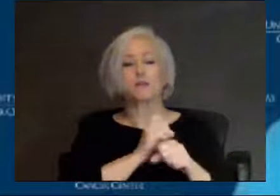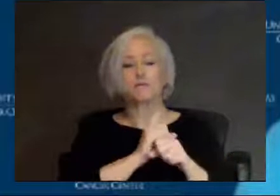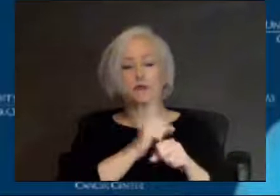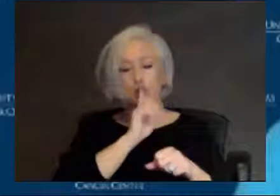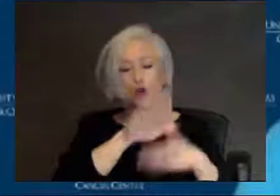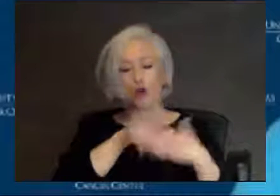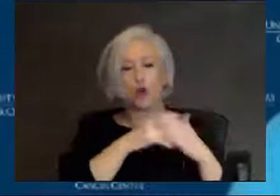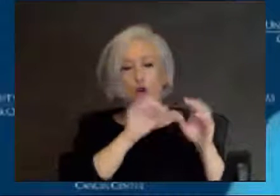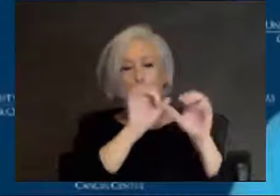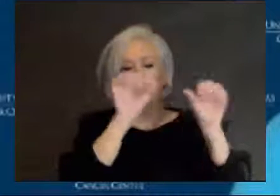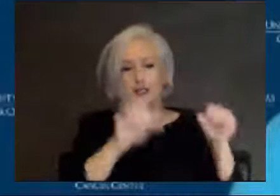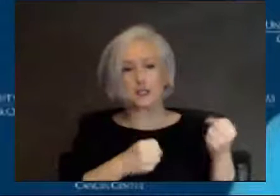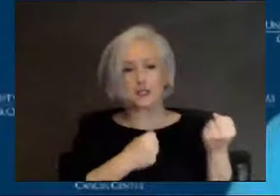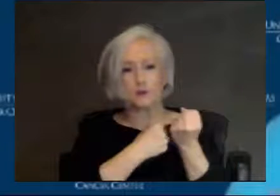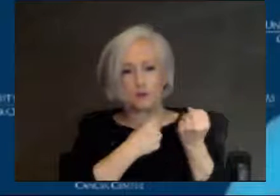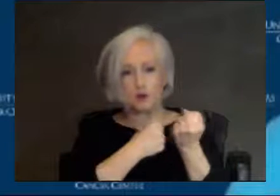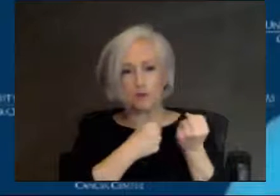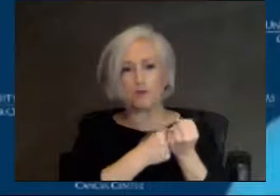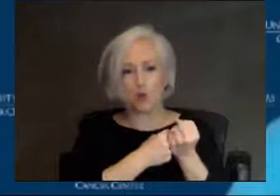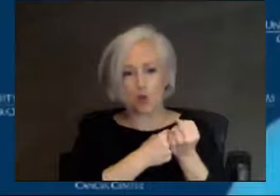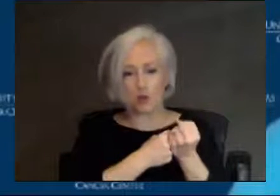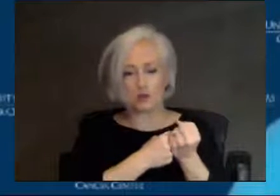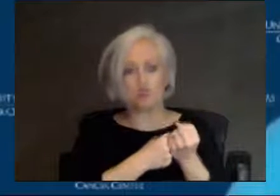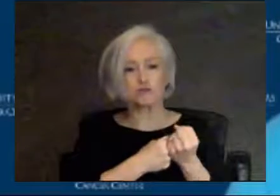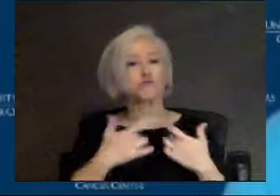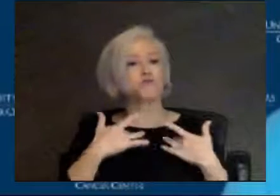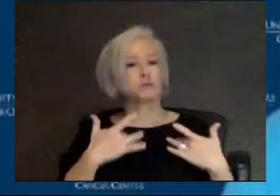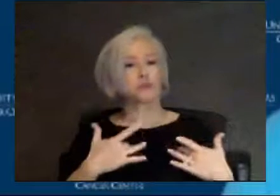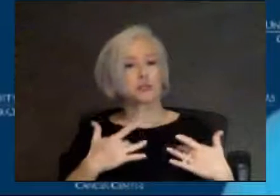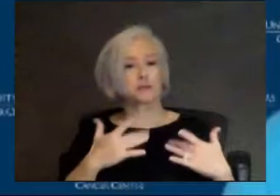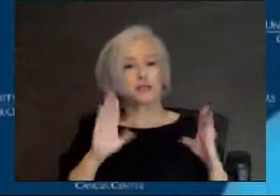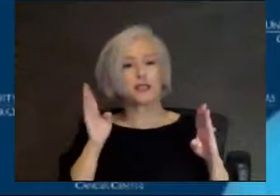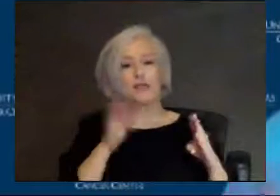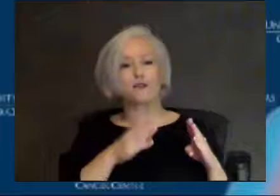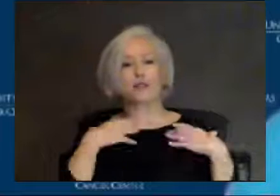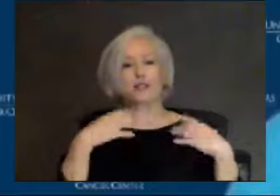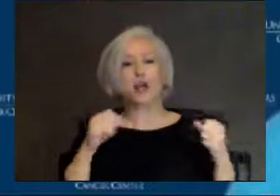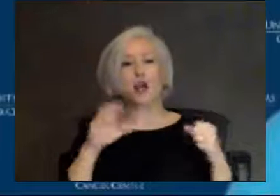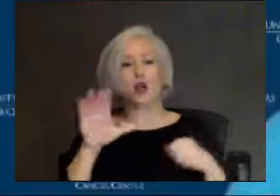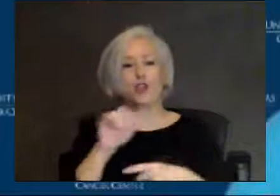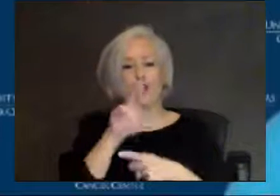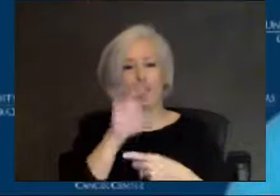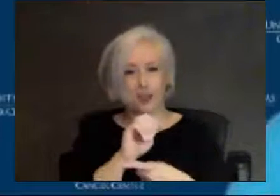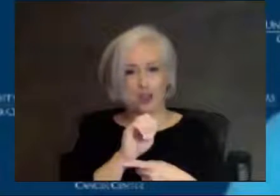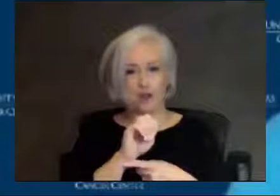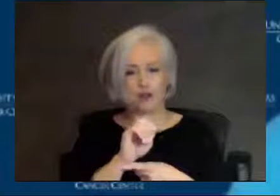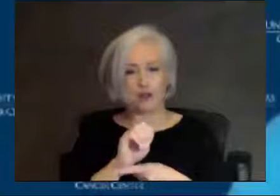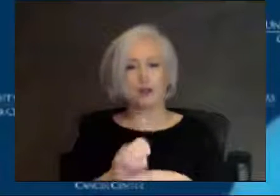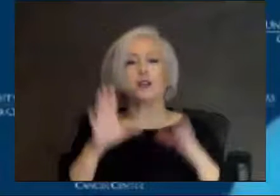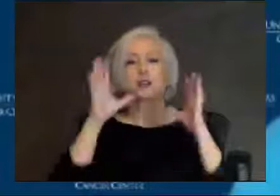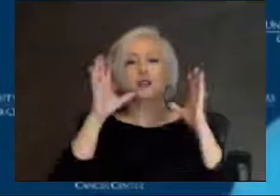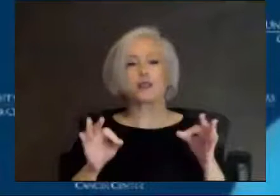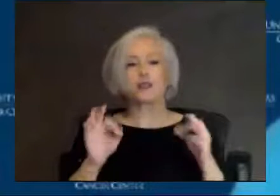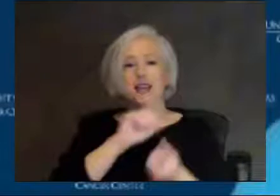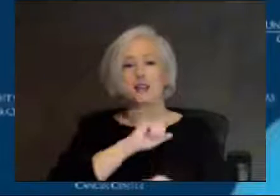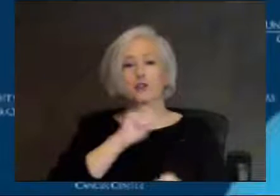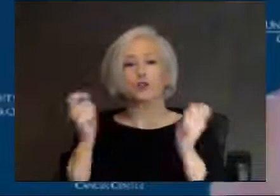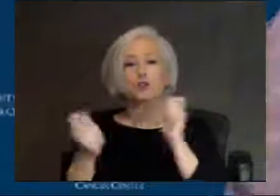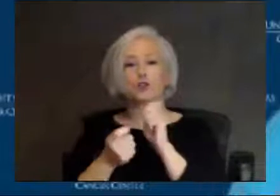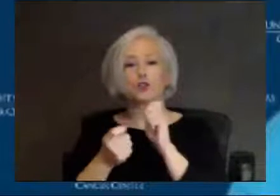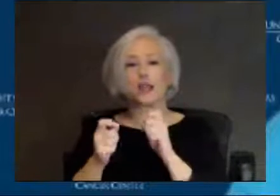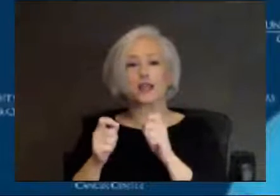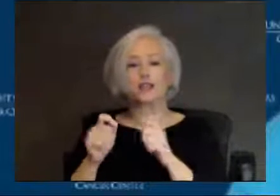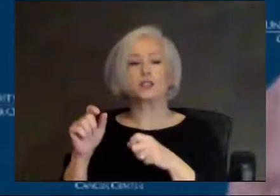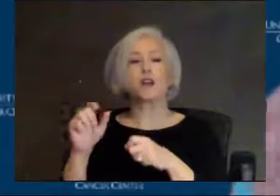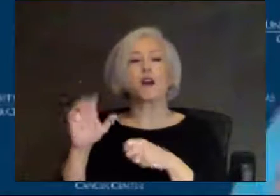supportive of an employee. And I did that primarily with healthcare. So I changed companies. I'm now with